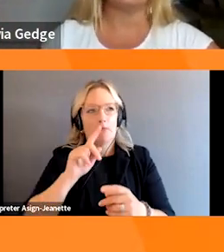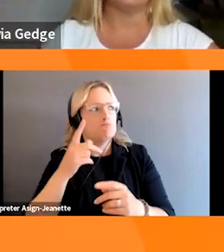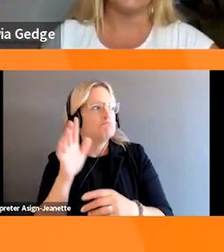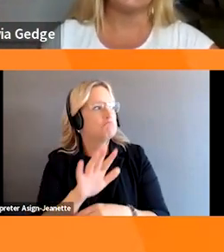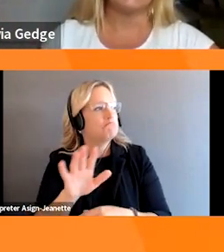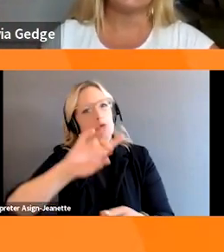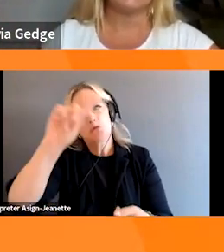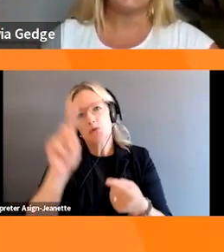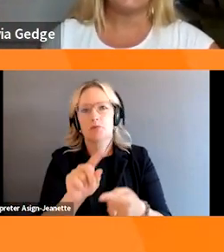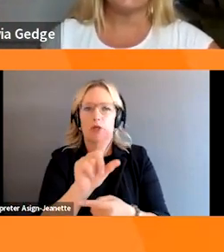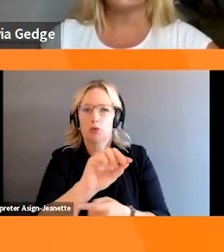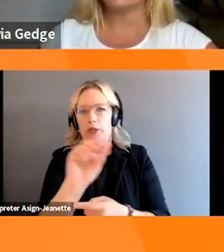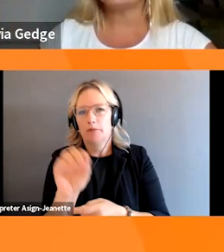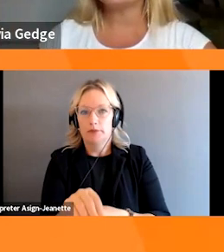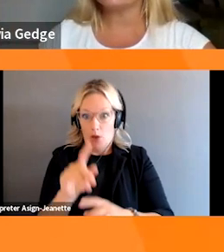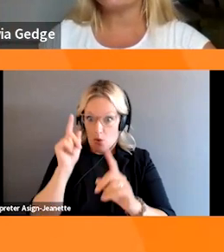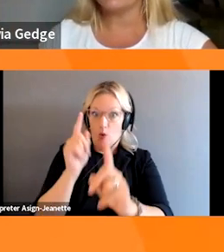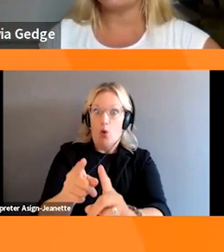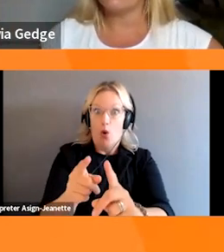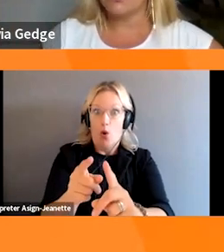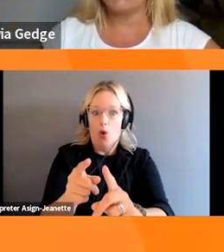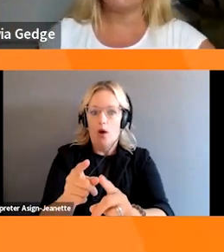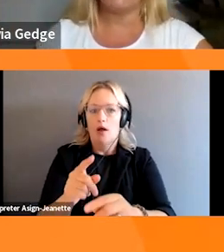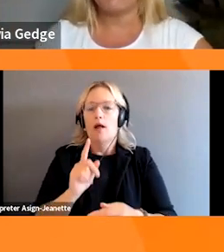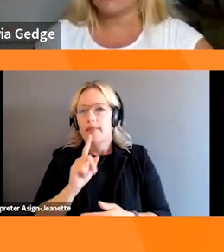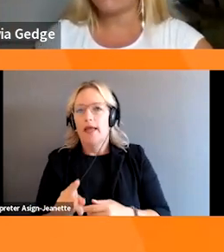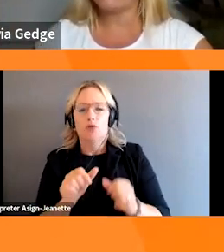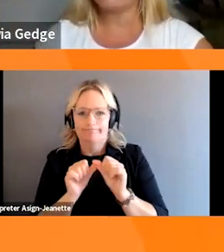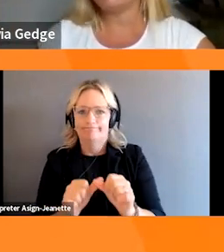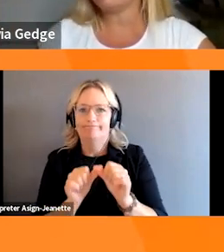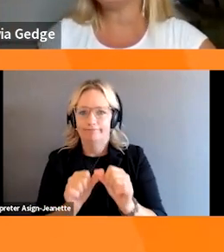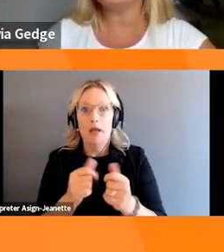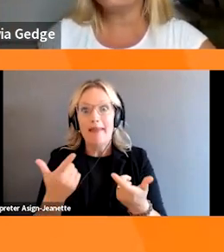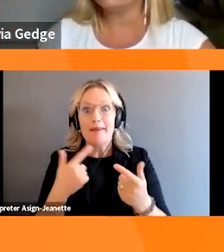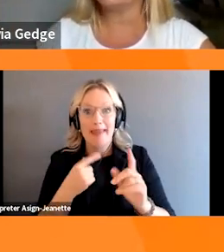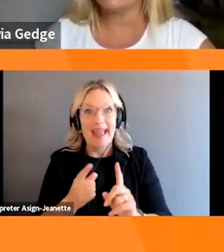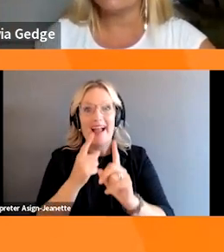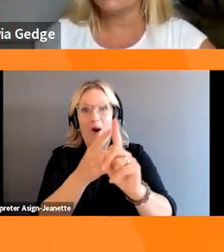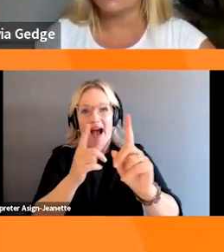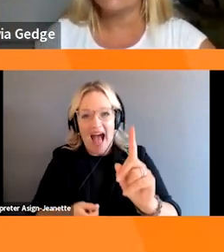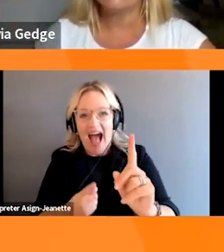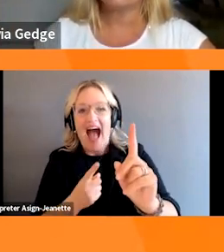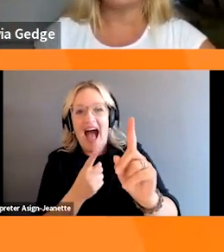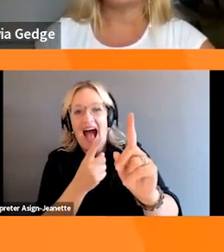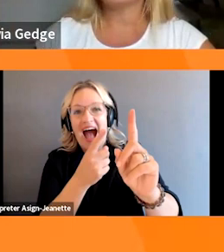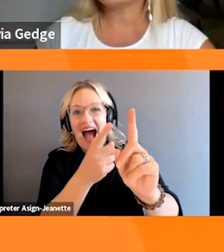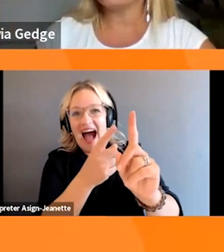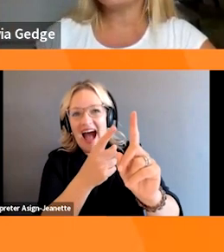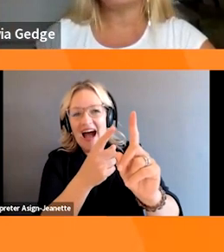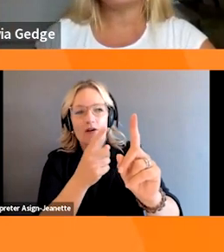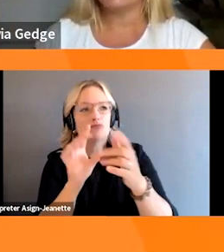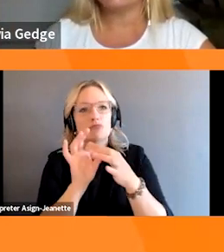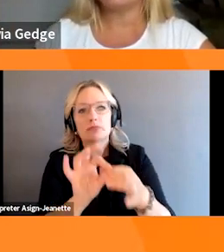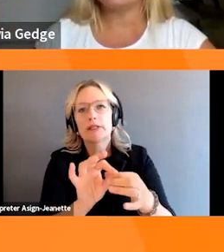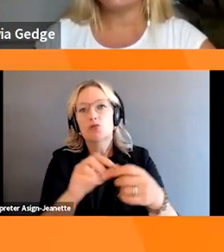on a regular basis and trying to do that better. Okay, maybe you have met your goal, maybe you have reduced your energy